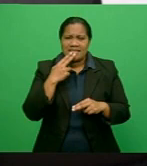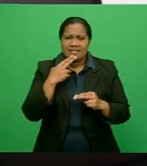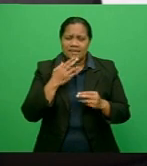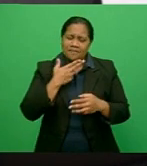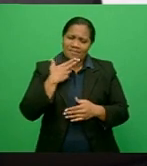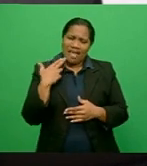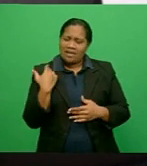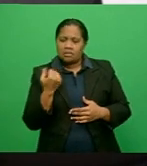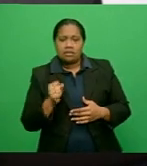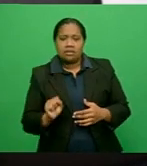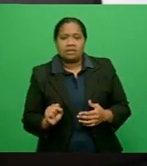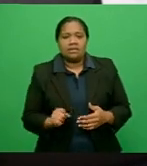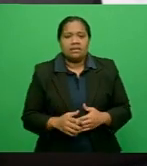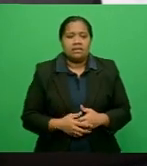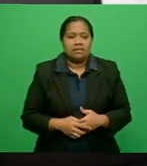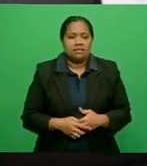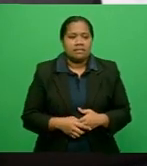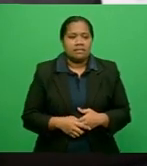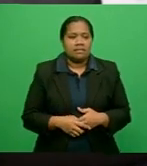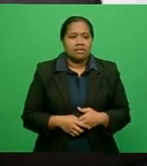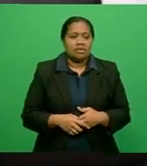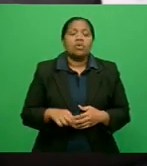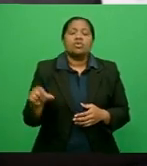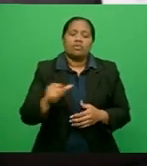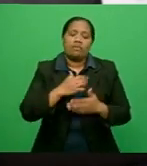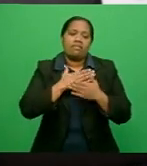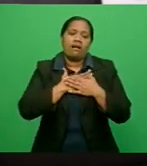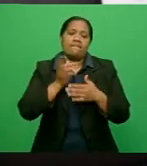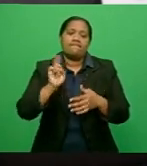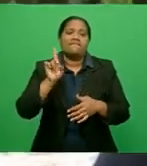aspiring entrepreneurs is to love what you do,